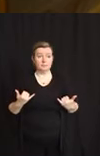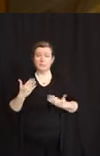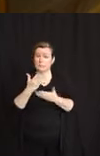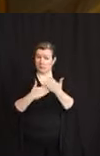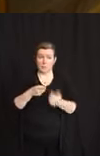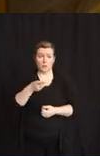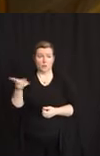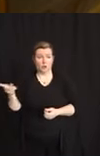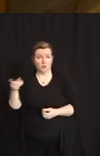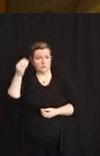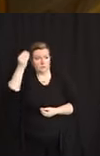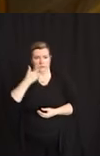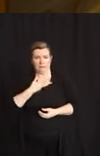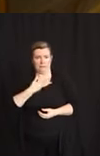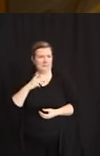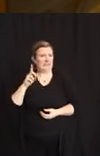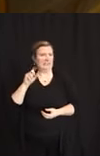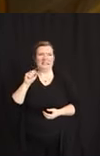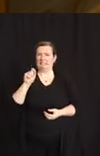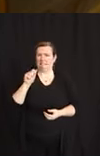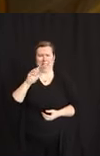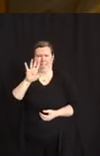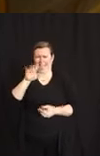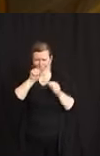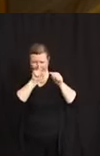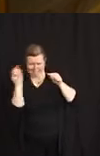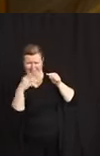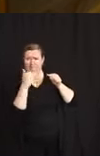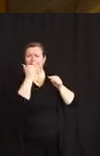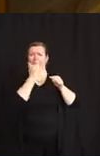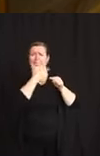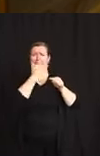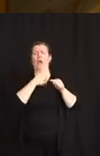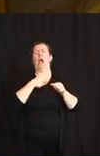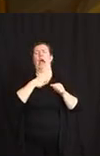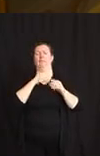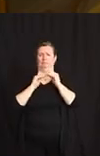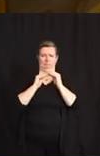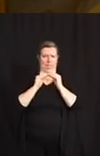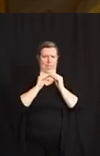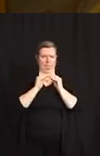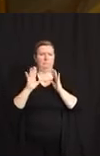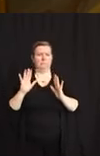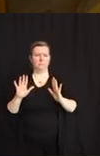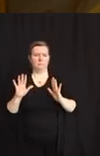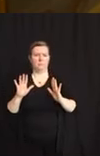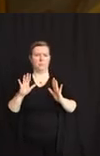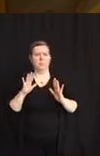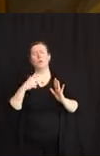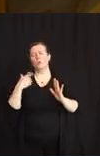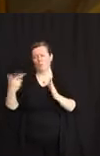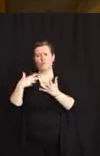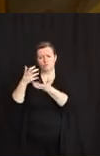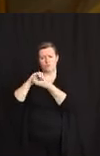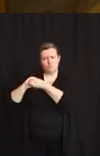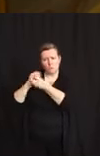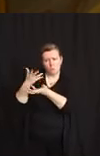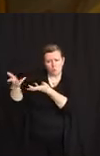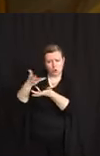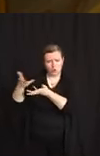they have seen some gaps. So we're working with them and will provide updates on a regular basis.